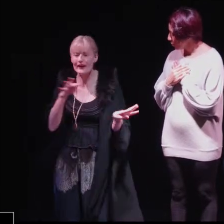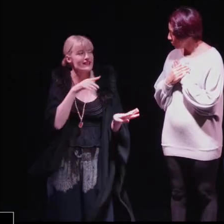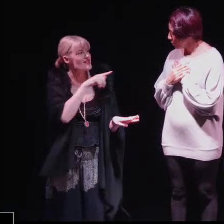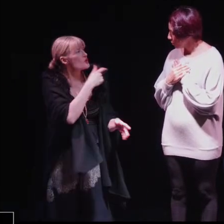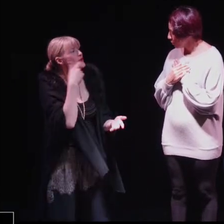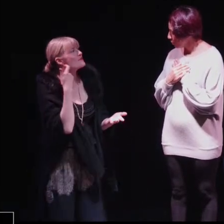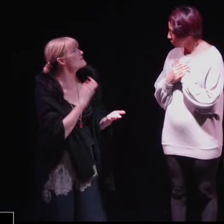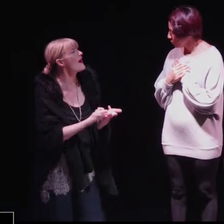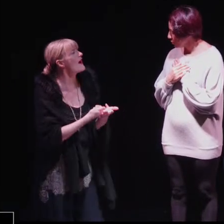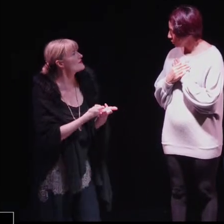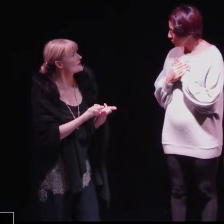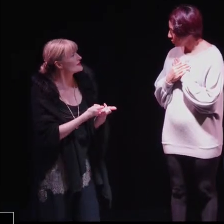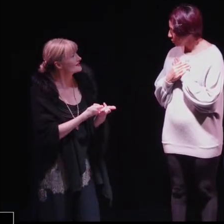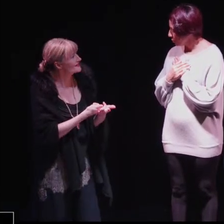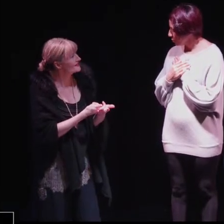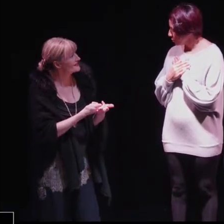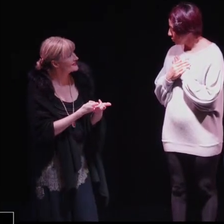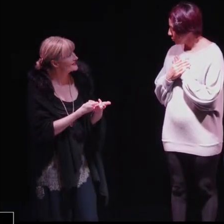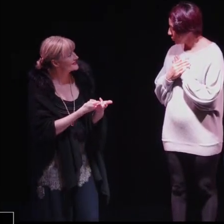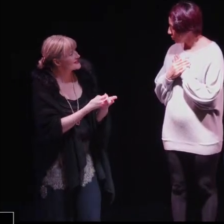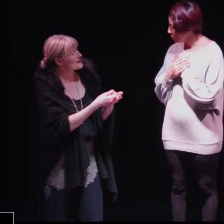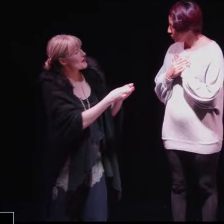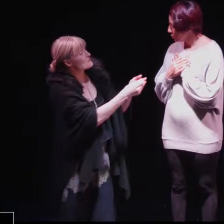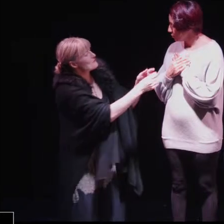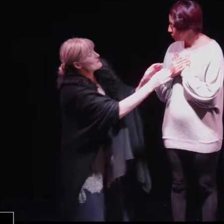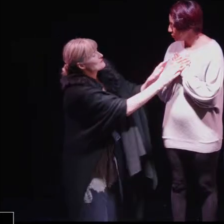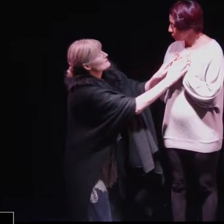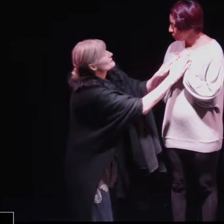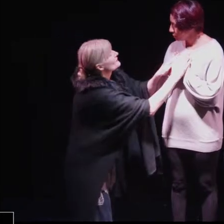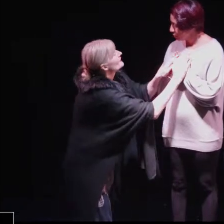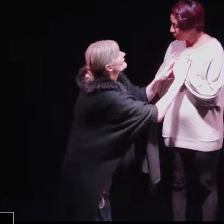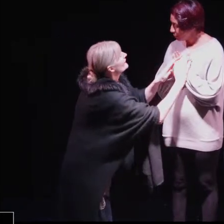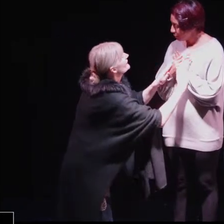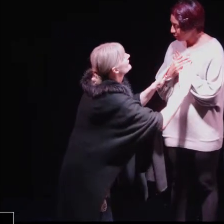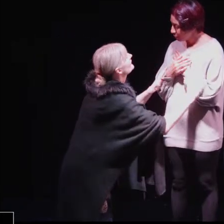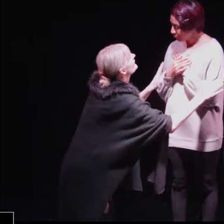who witness you with marvel. Come.